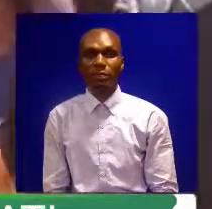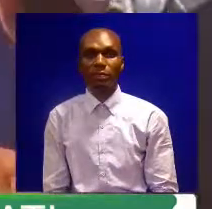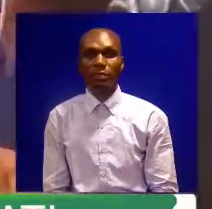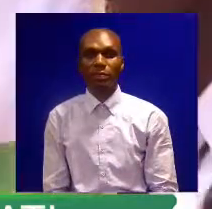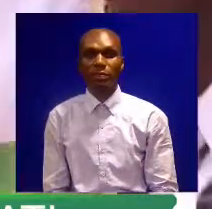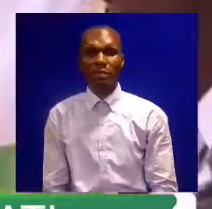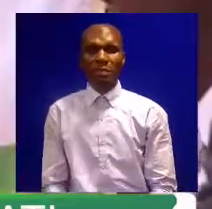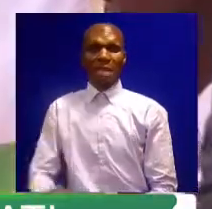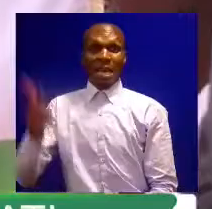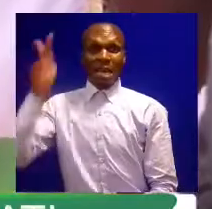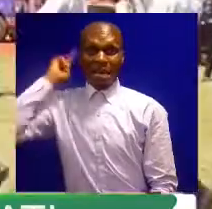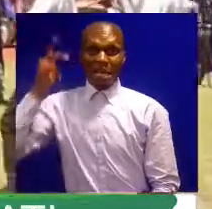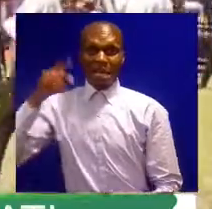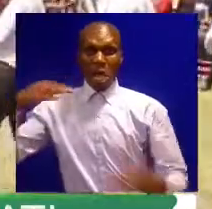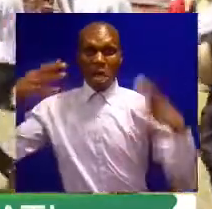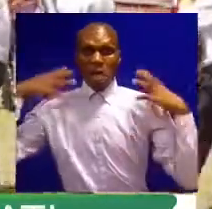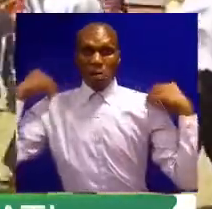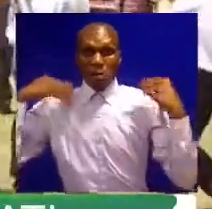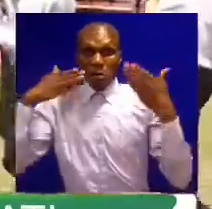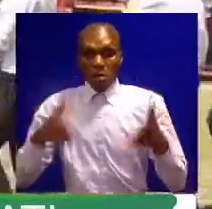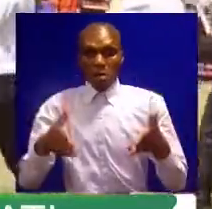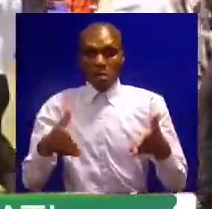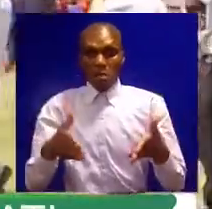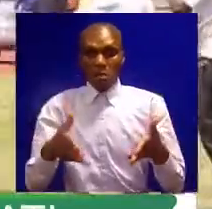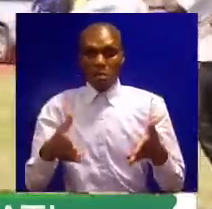Nasegeti Kyagusi Stadium